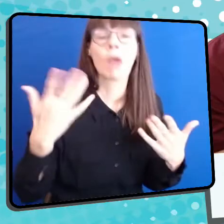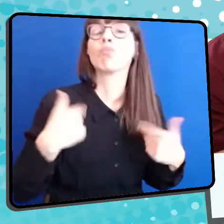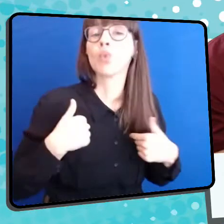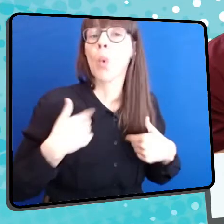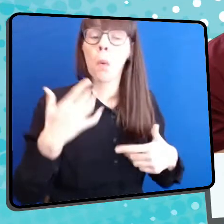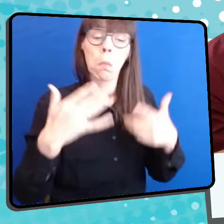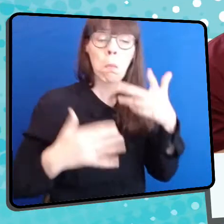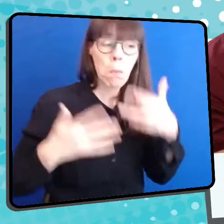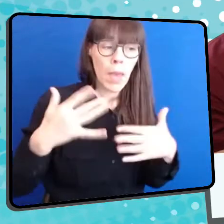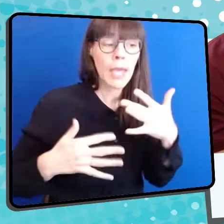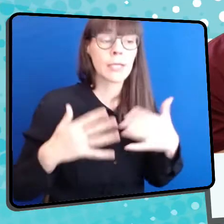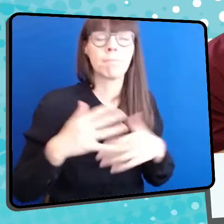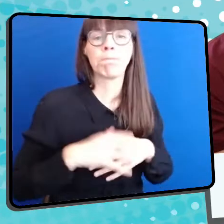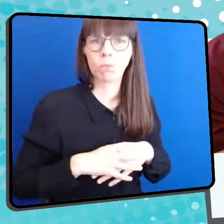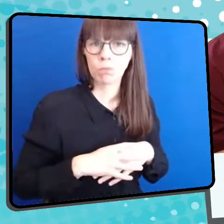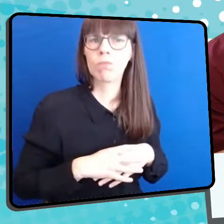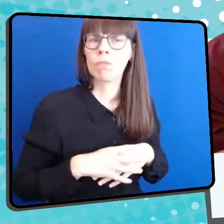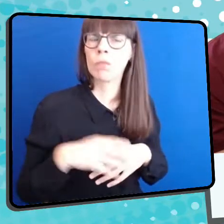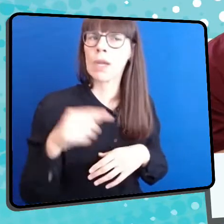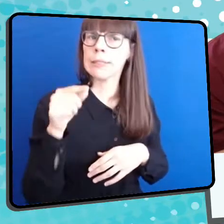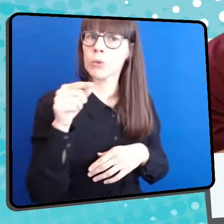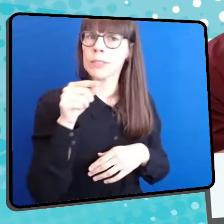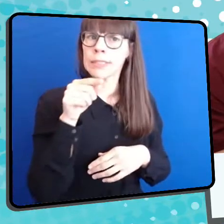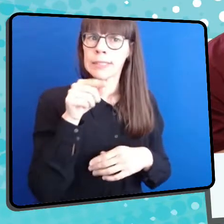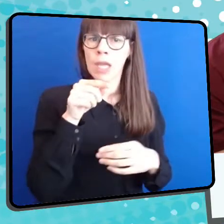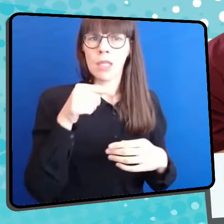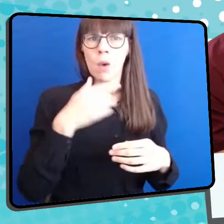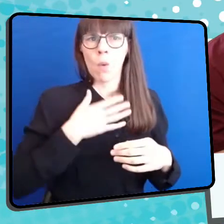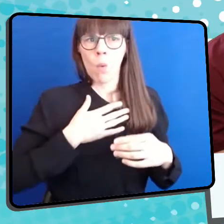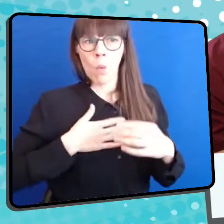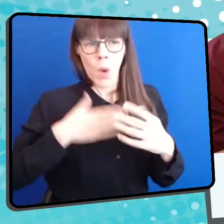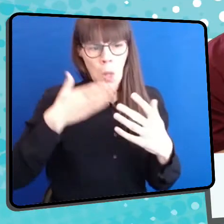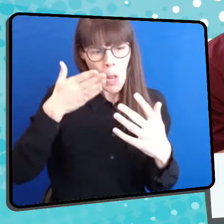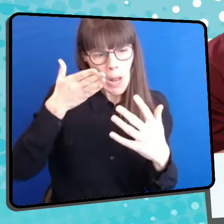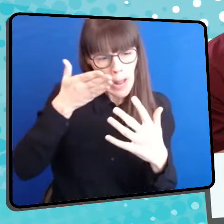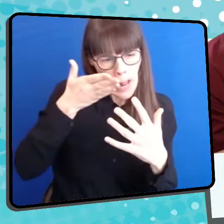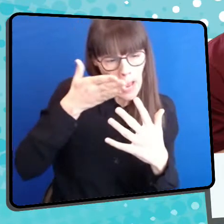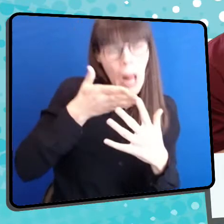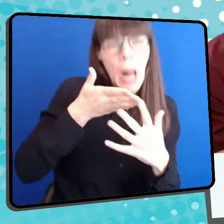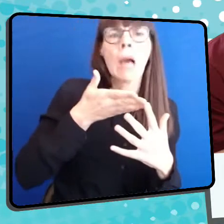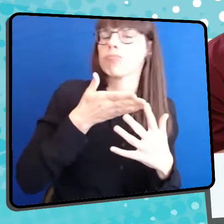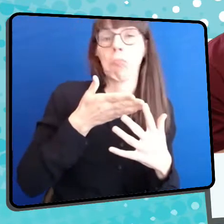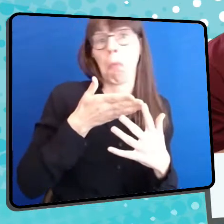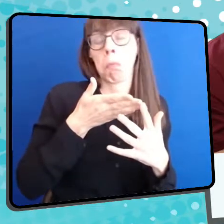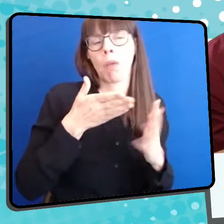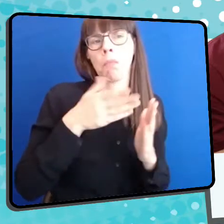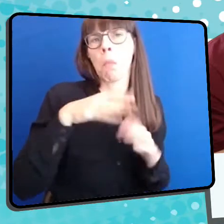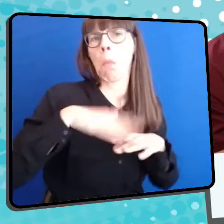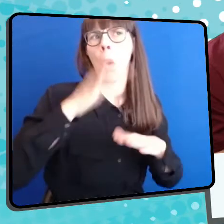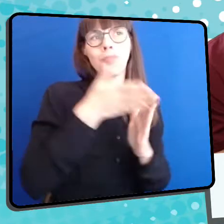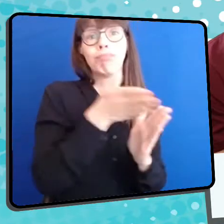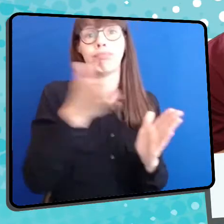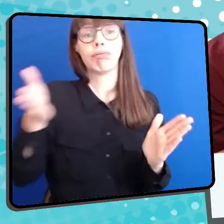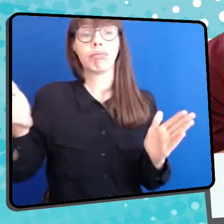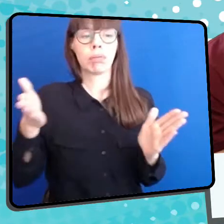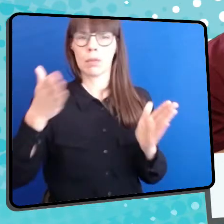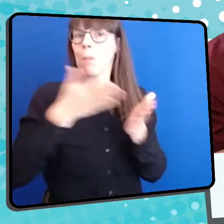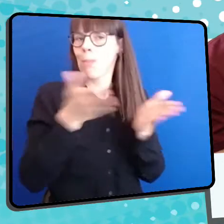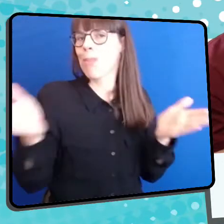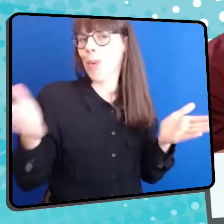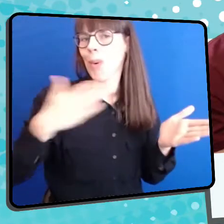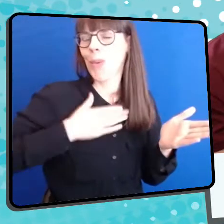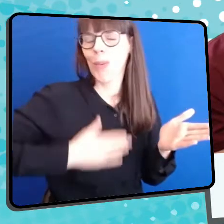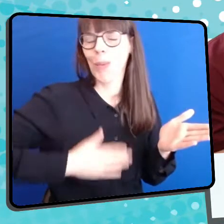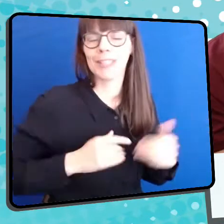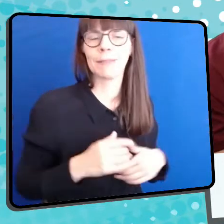yeah, exactly this specific niche thing is what I'd like to do with my career? I didn't. So consulting was an ideal option in that sense. And then it plays, I think, really